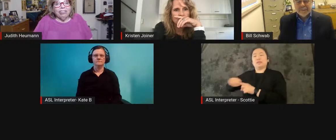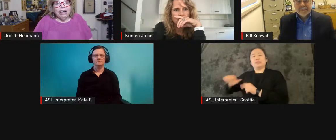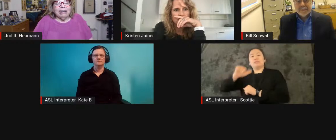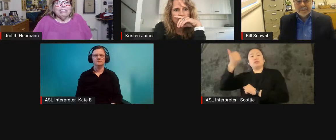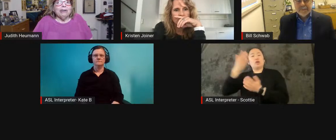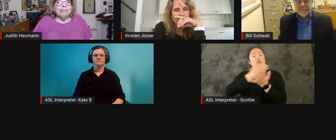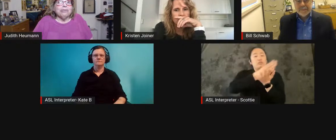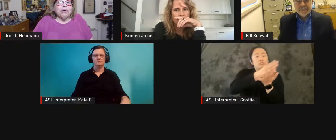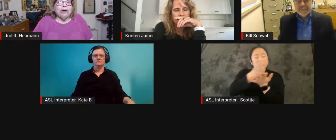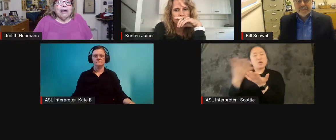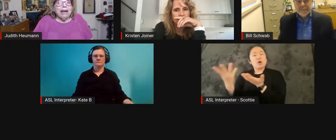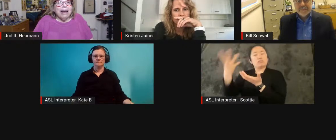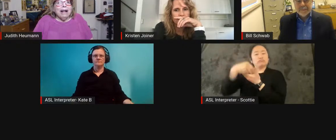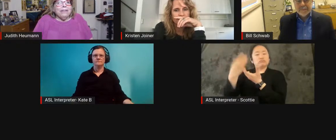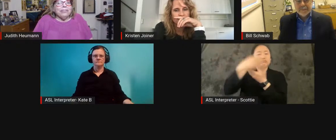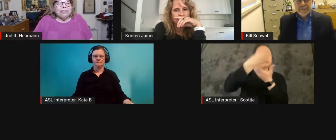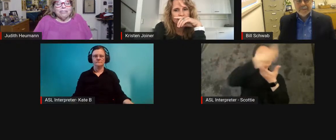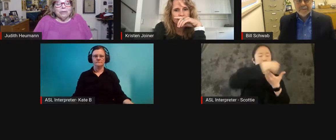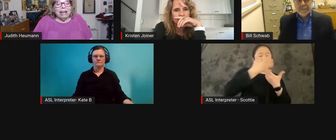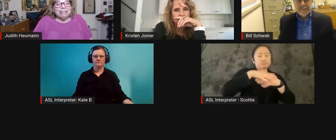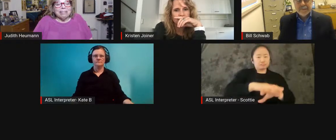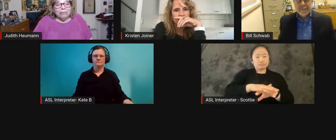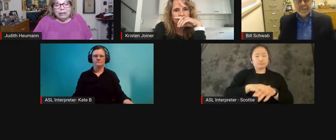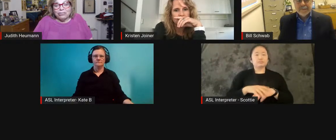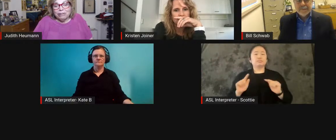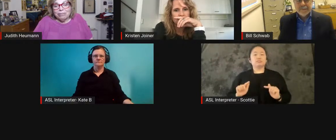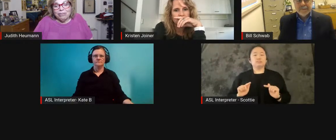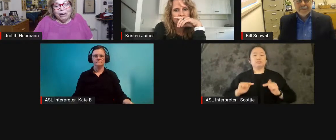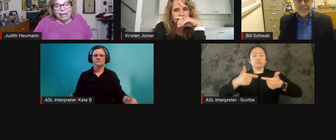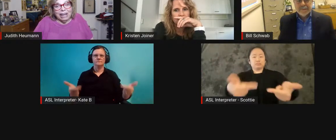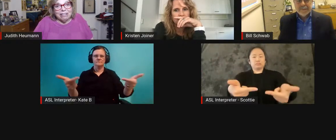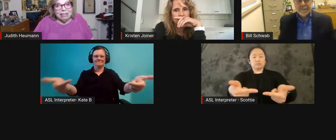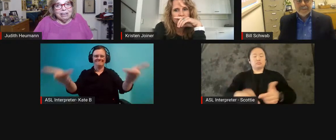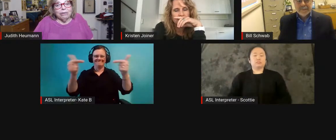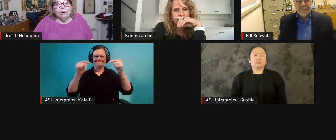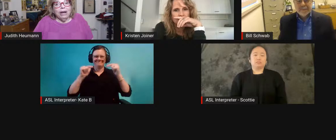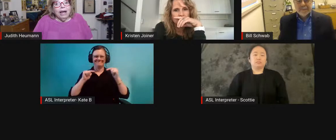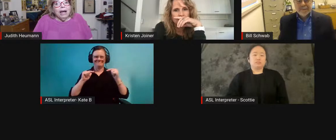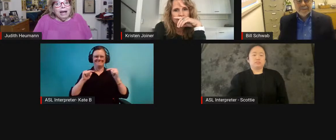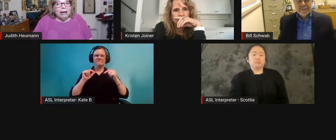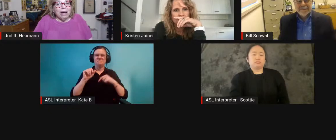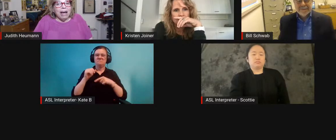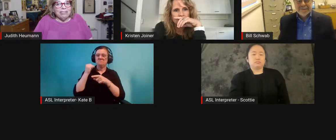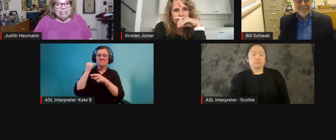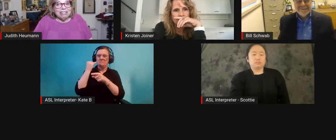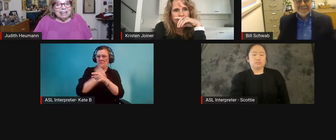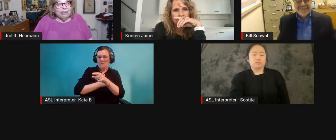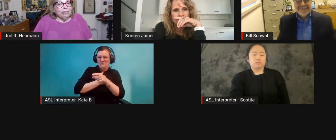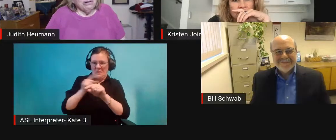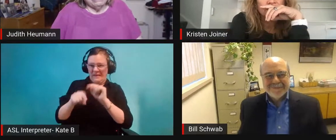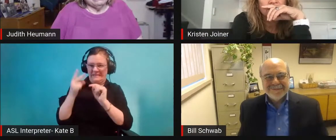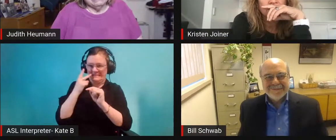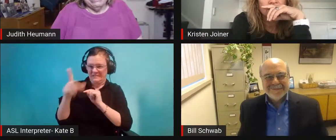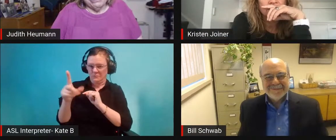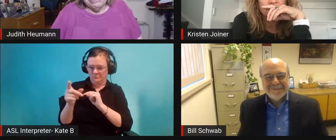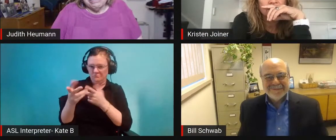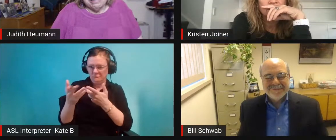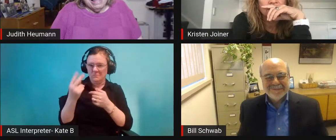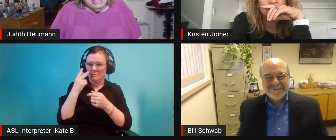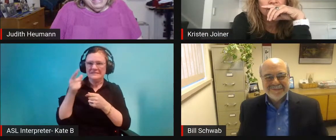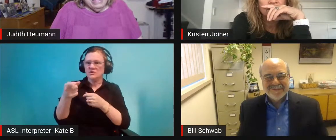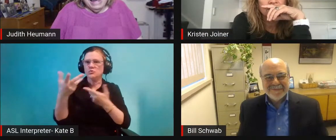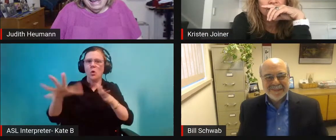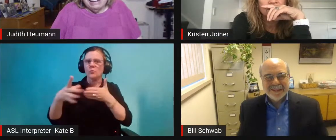I think, you know, for those of you asking the question, I'm sorry, I can't see you. Obviously, you're already